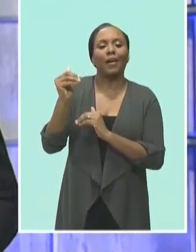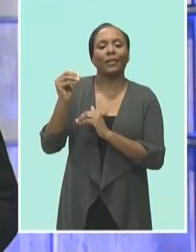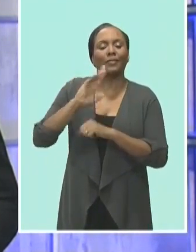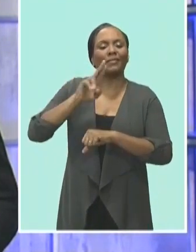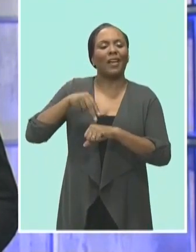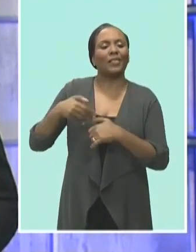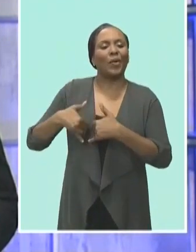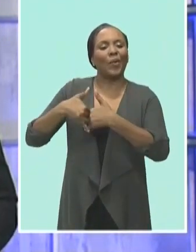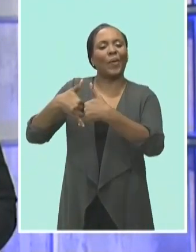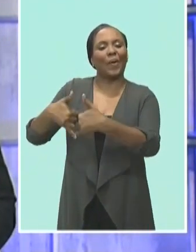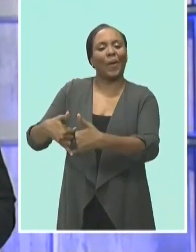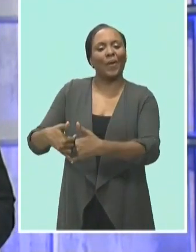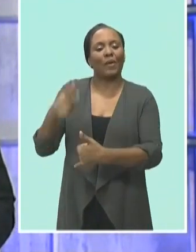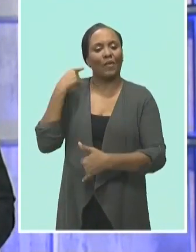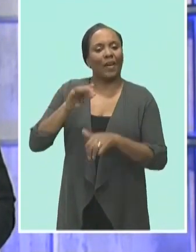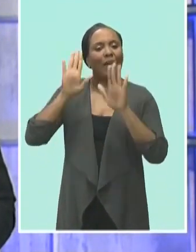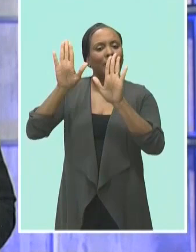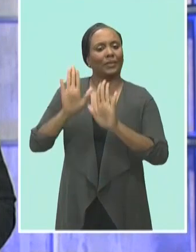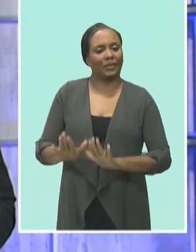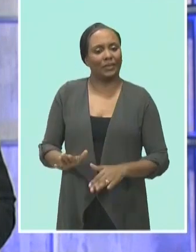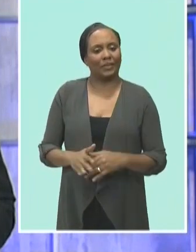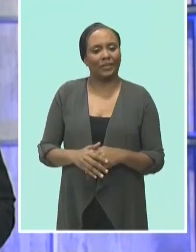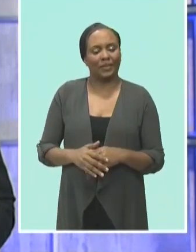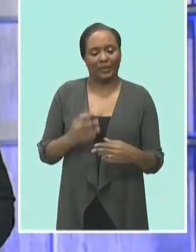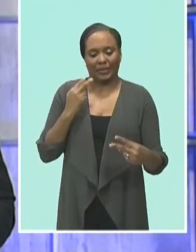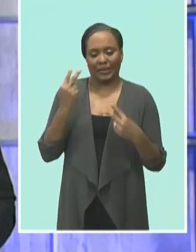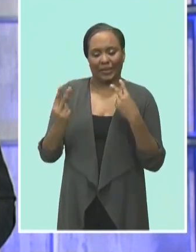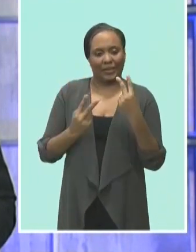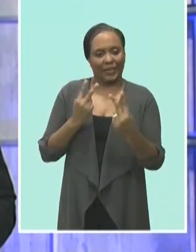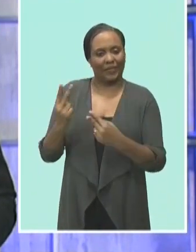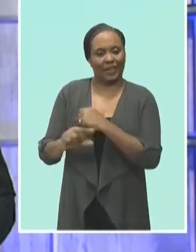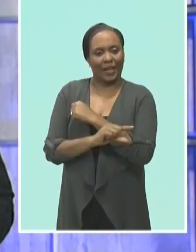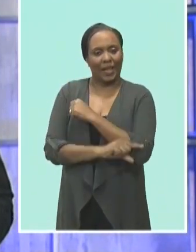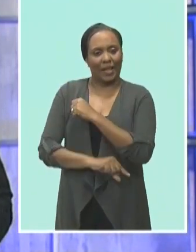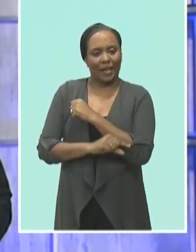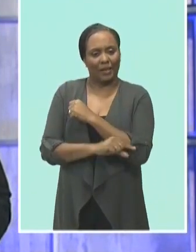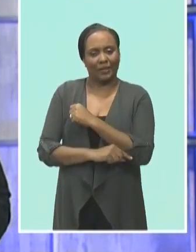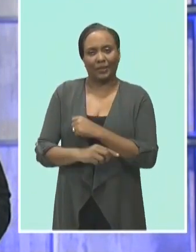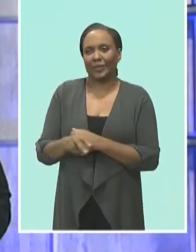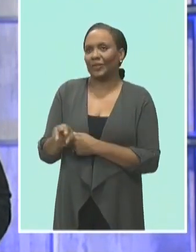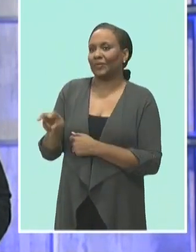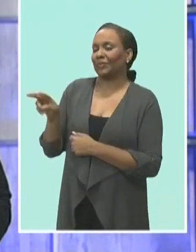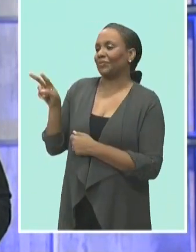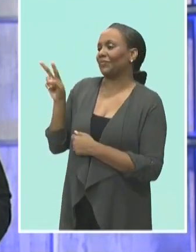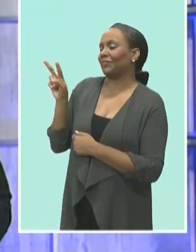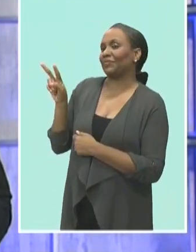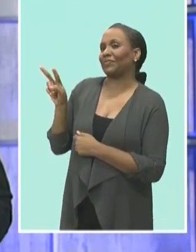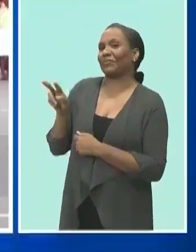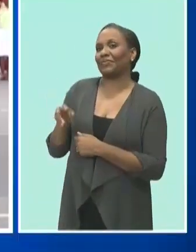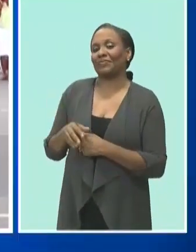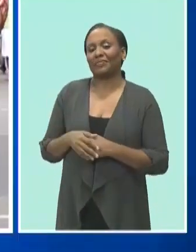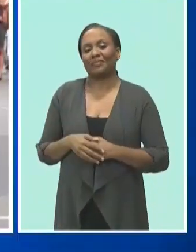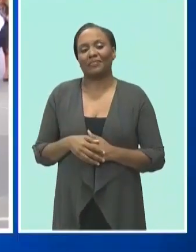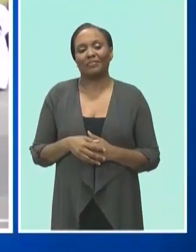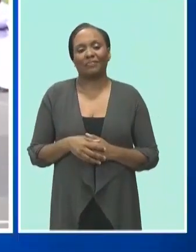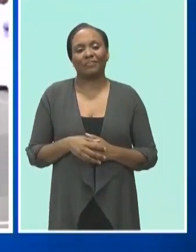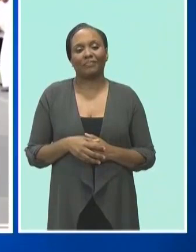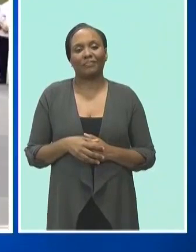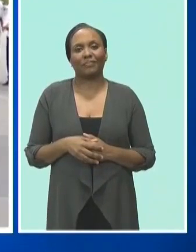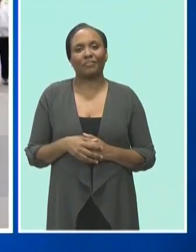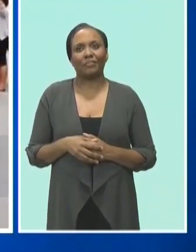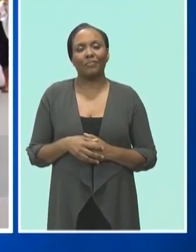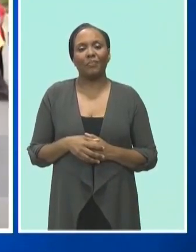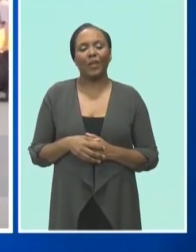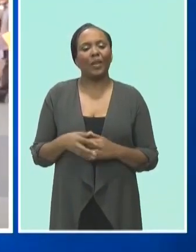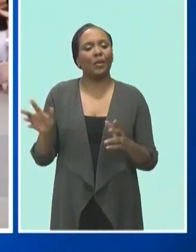The Ghanaian leader was on a state visit to the South American nation. This report from HGP-TV News. At the square,